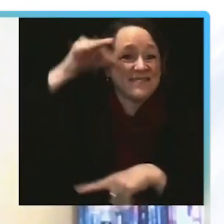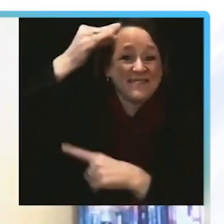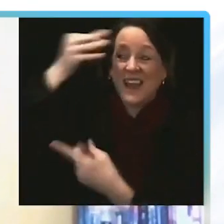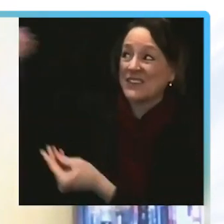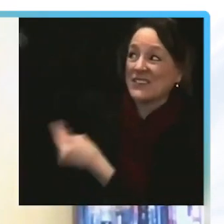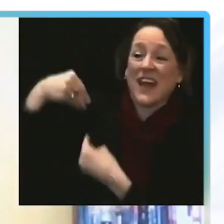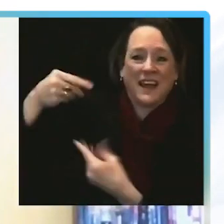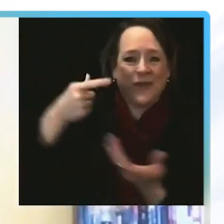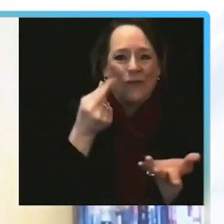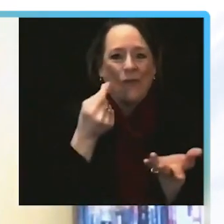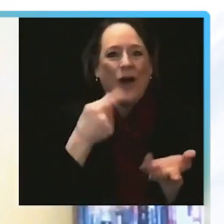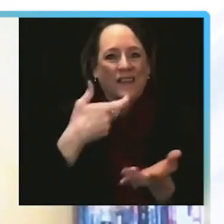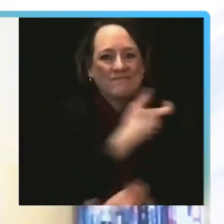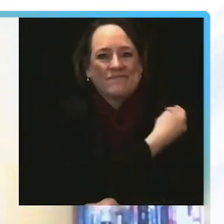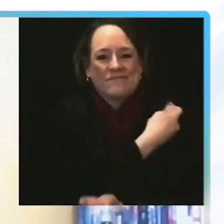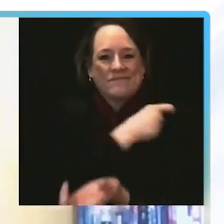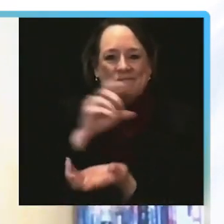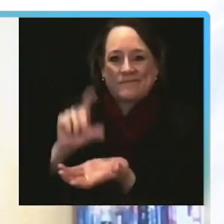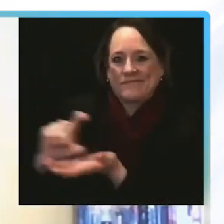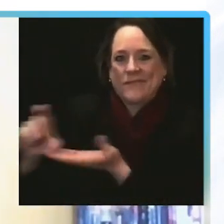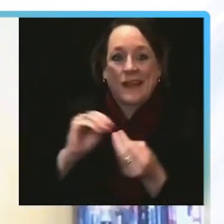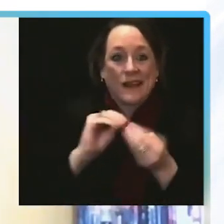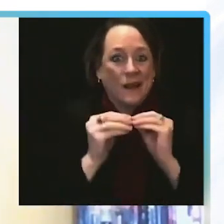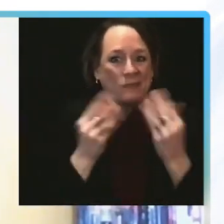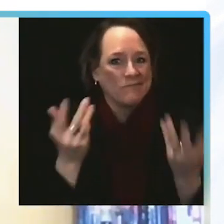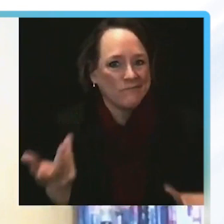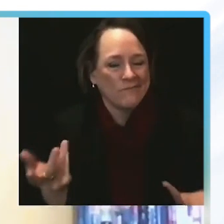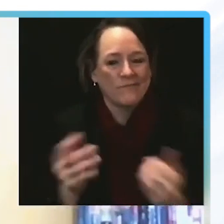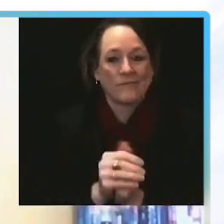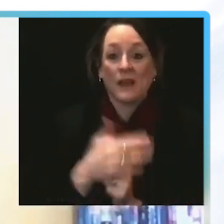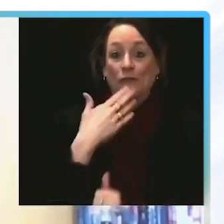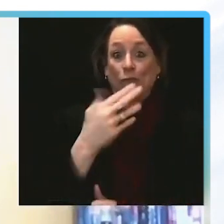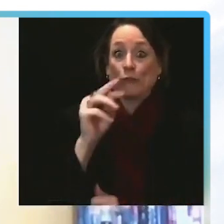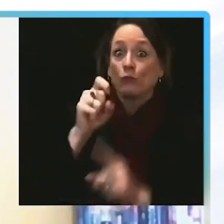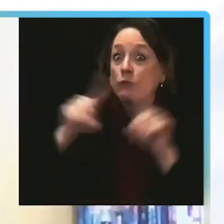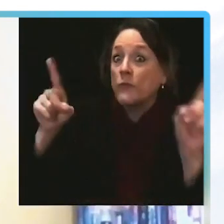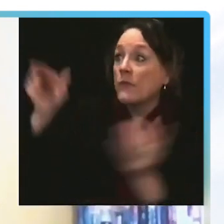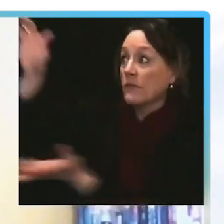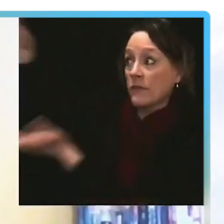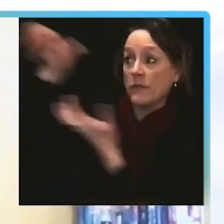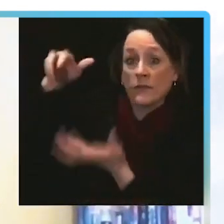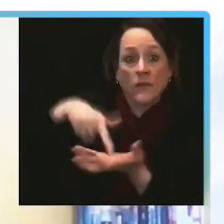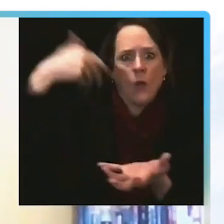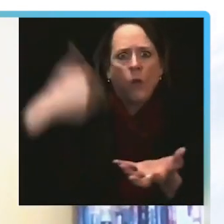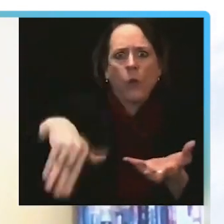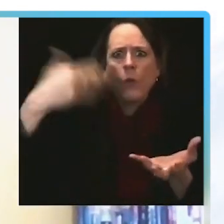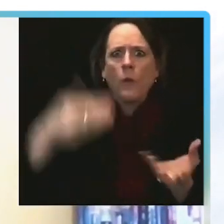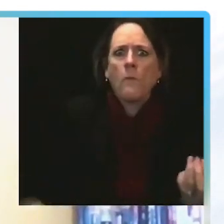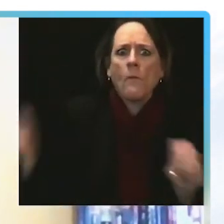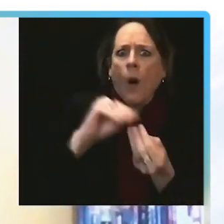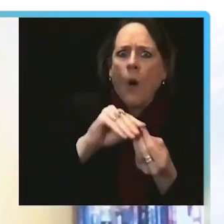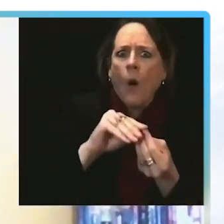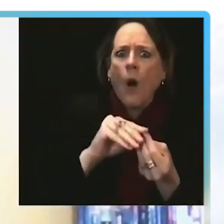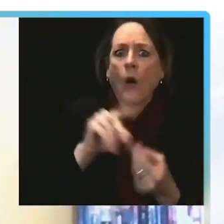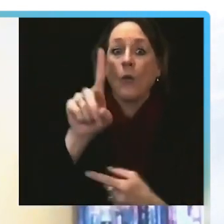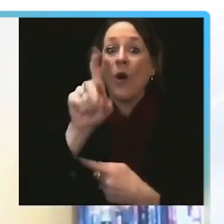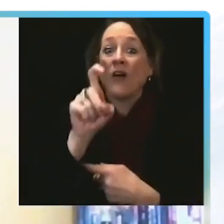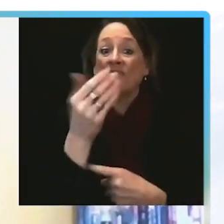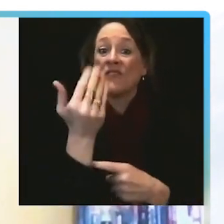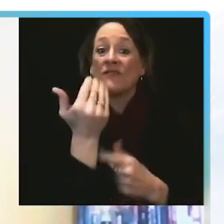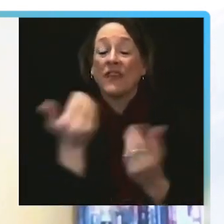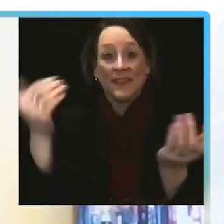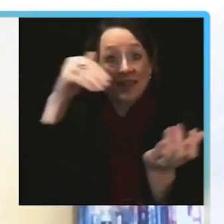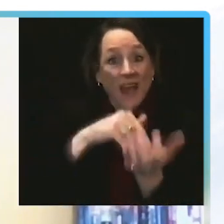week, we will have 115,000 doses, first doses, to distribute to our vaccinators,